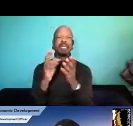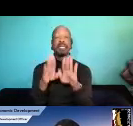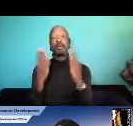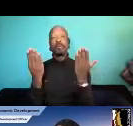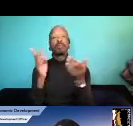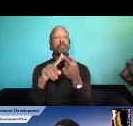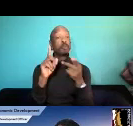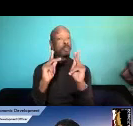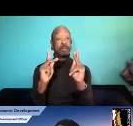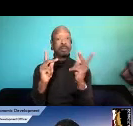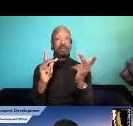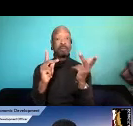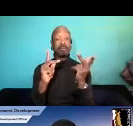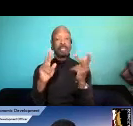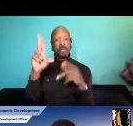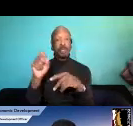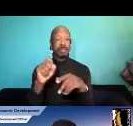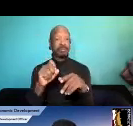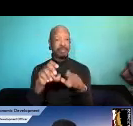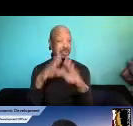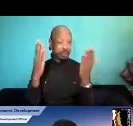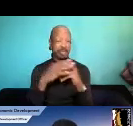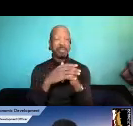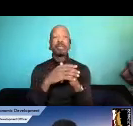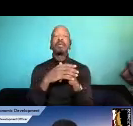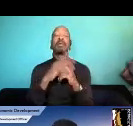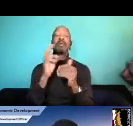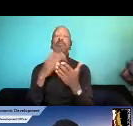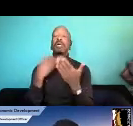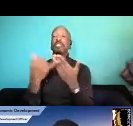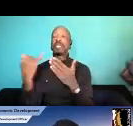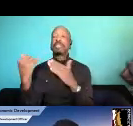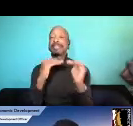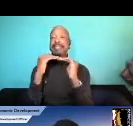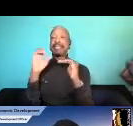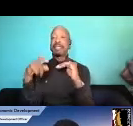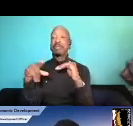as well. Project Equity is another great resource, and we'll be joined by them in a second.